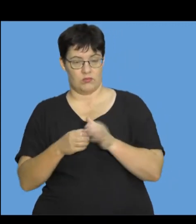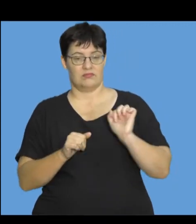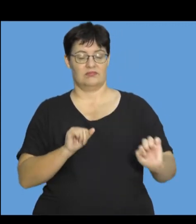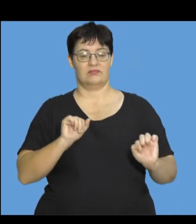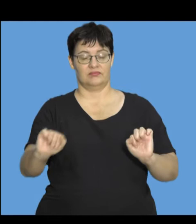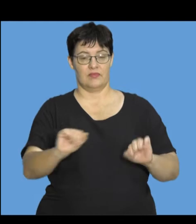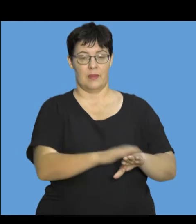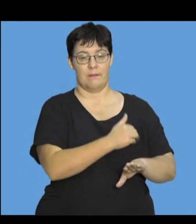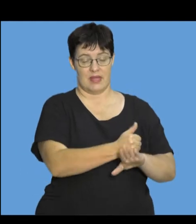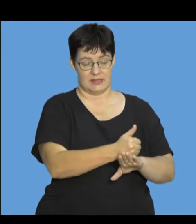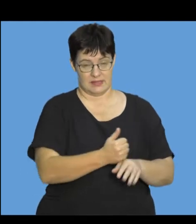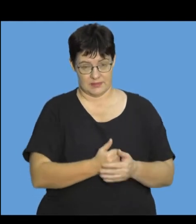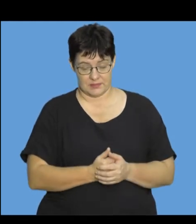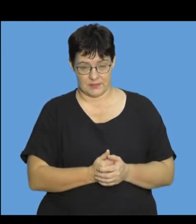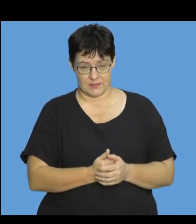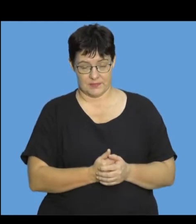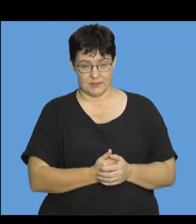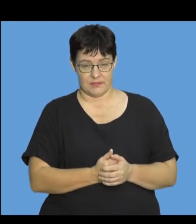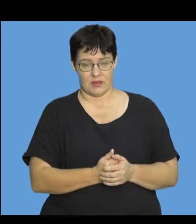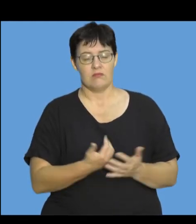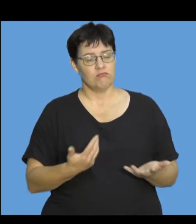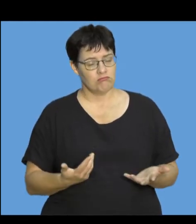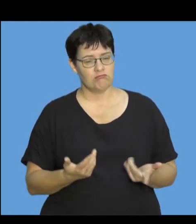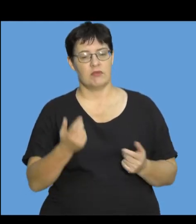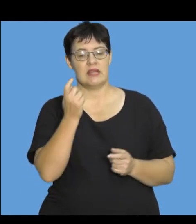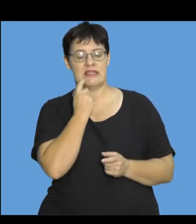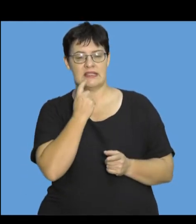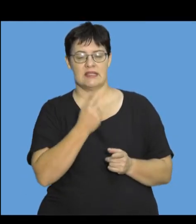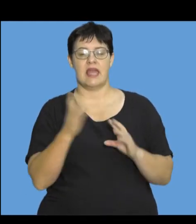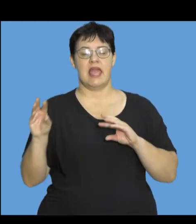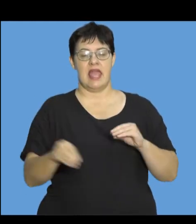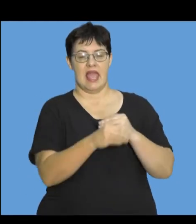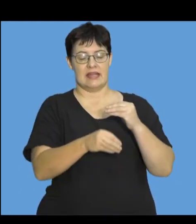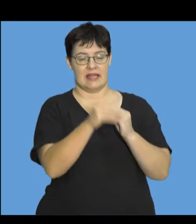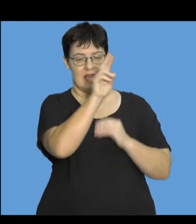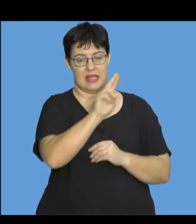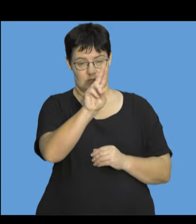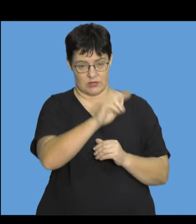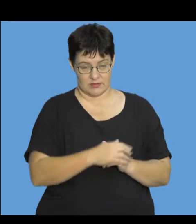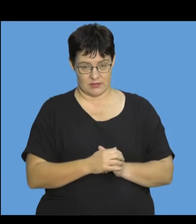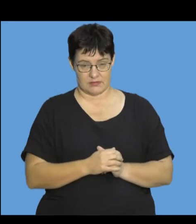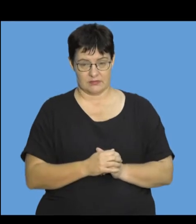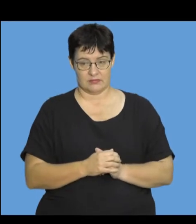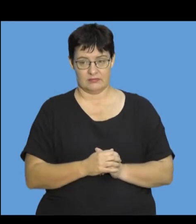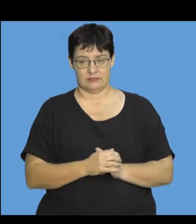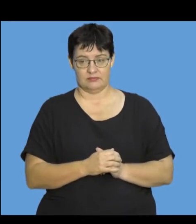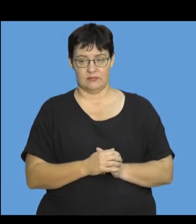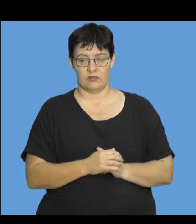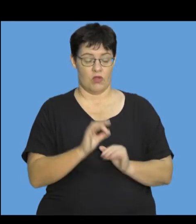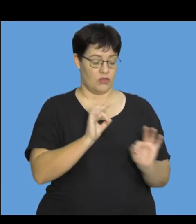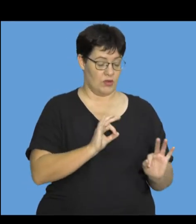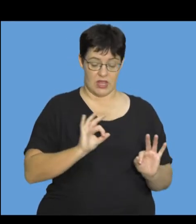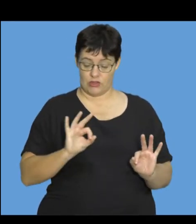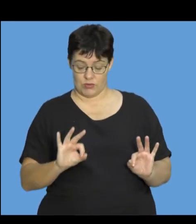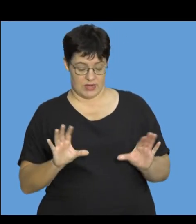to the same basis so that I can then add my exponents accordingly. So the 3